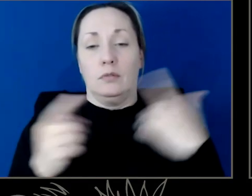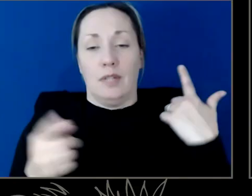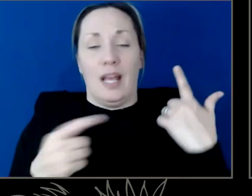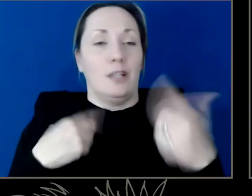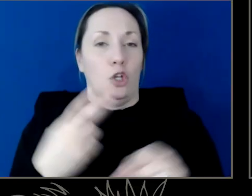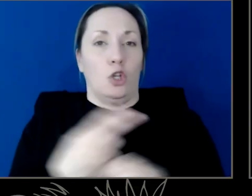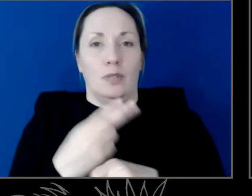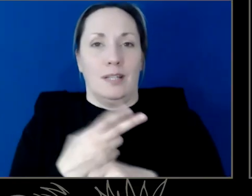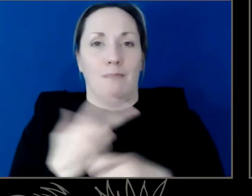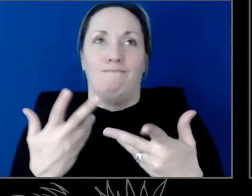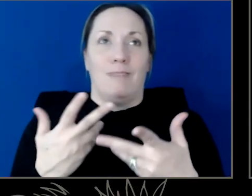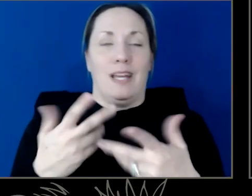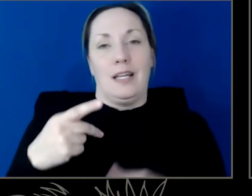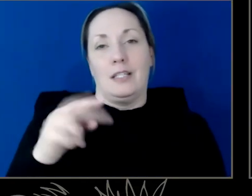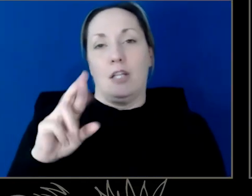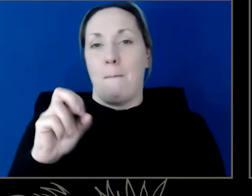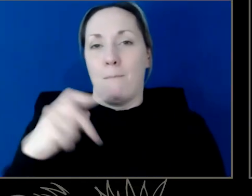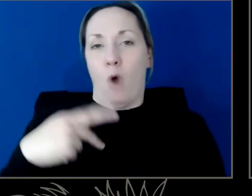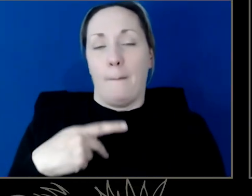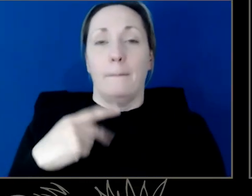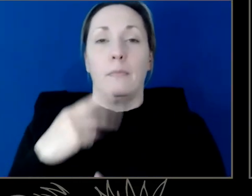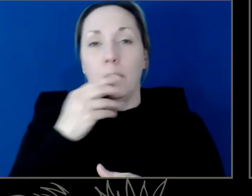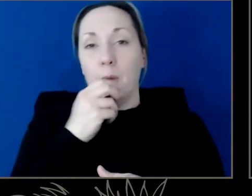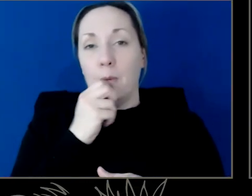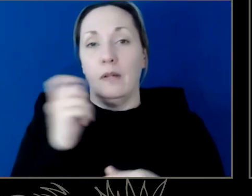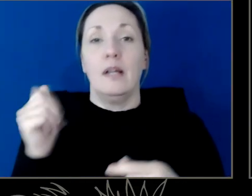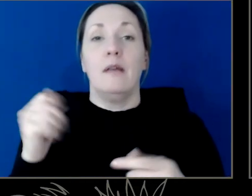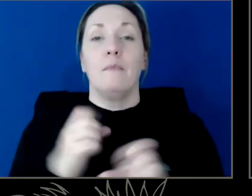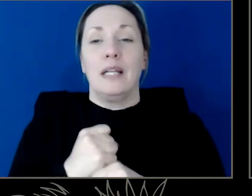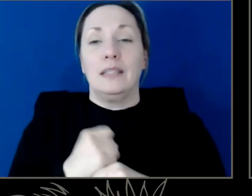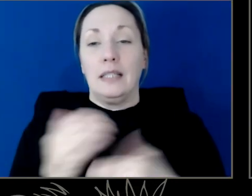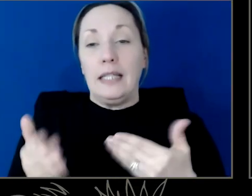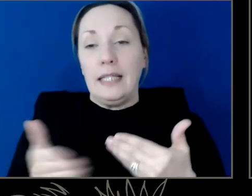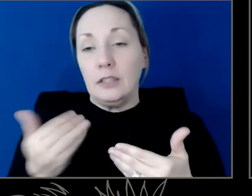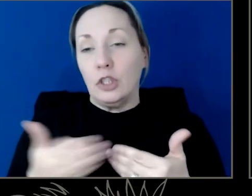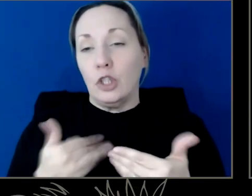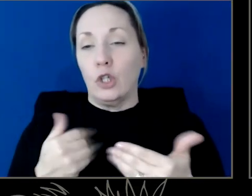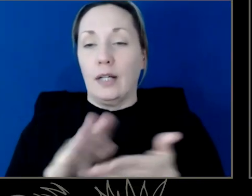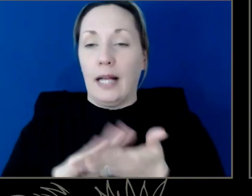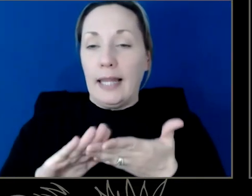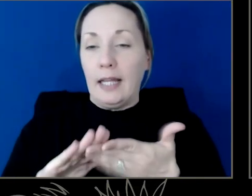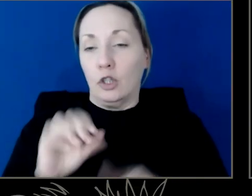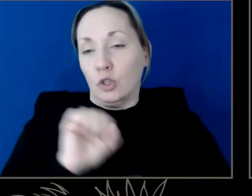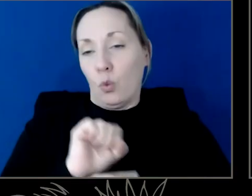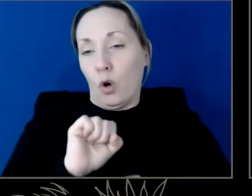props, it'll just make it cleaner, easier to work with.